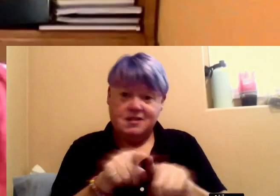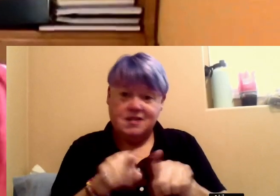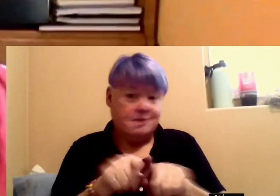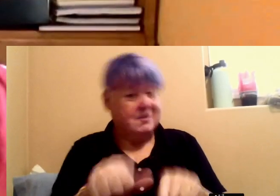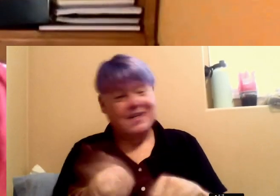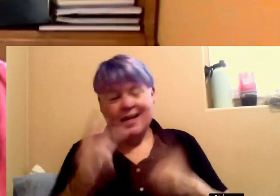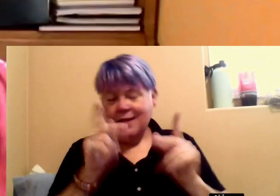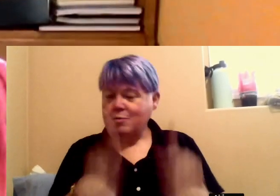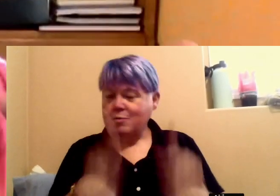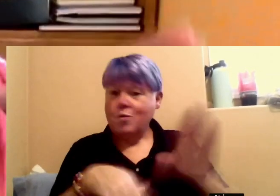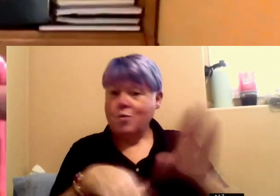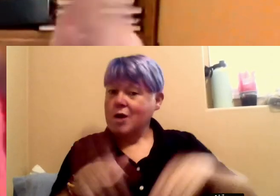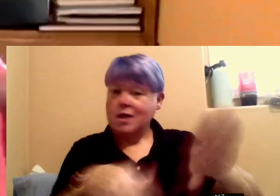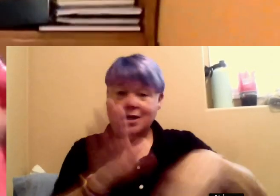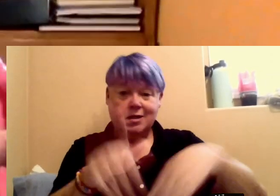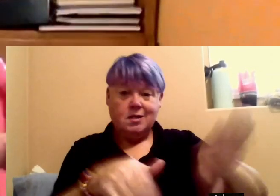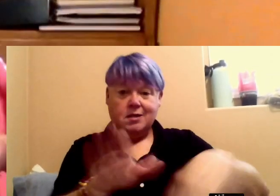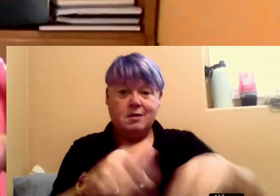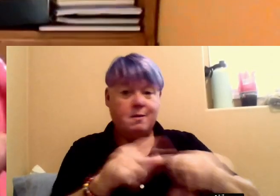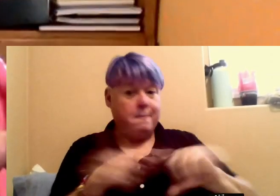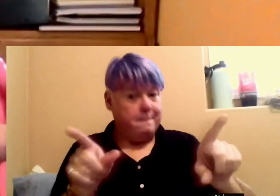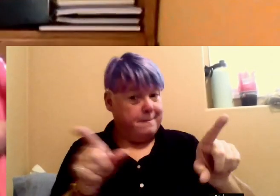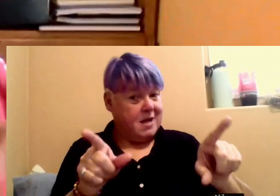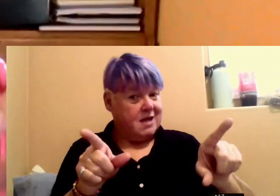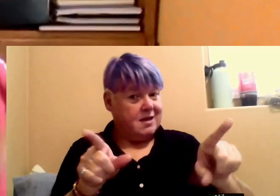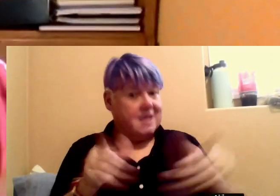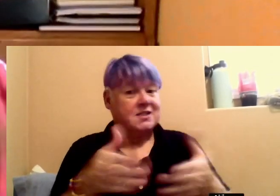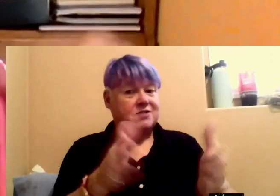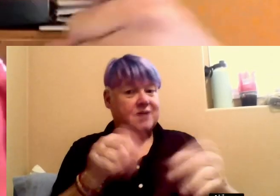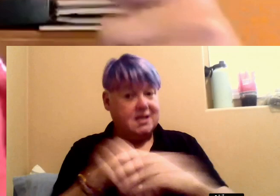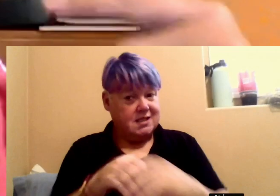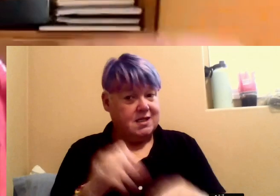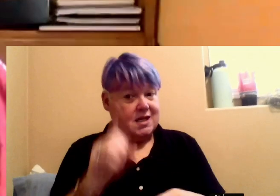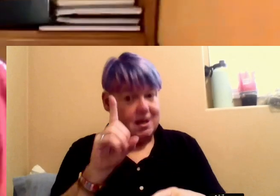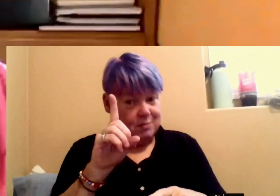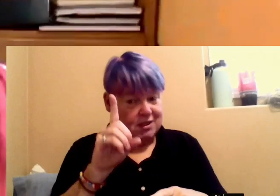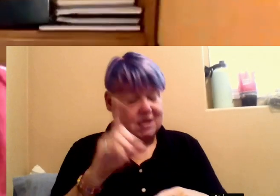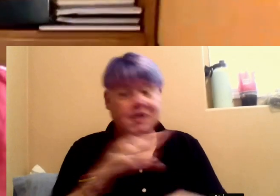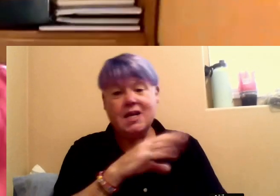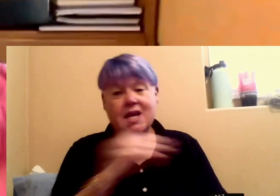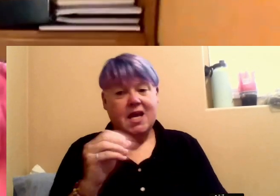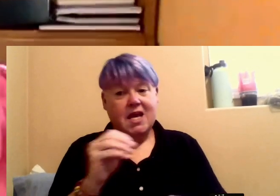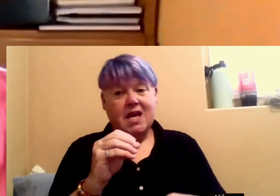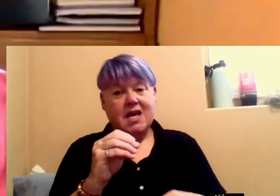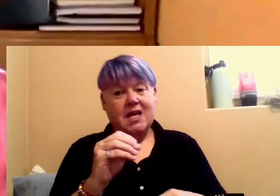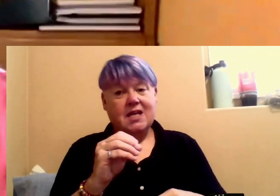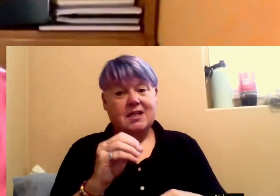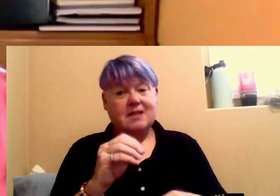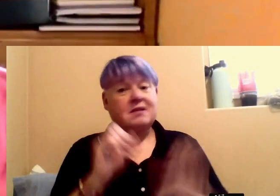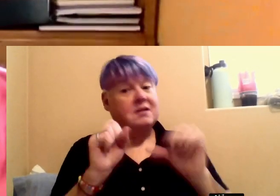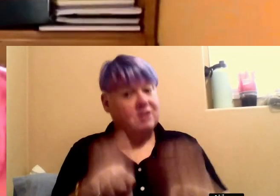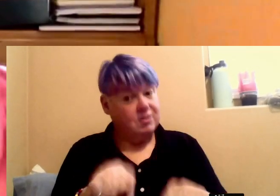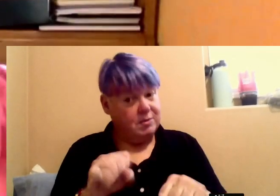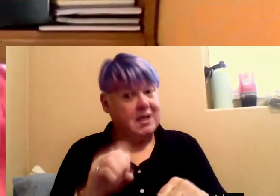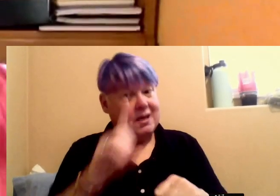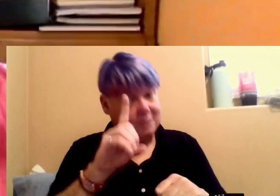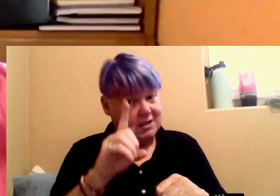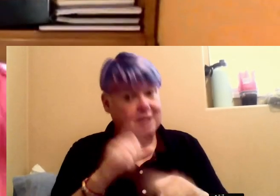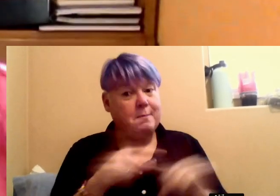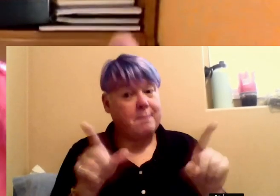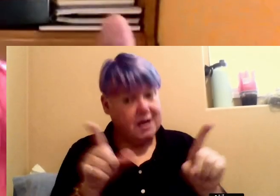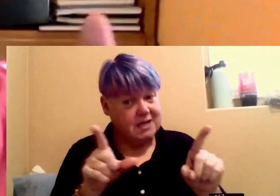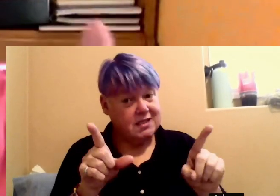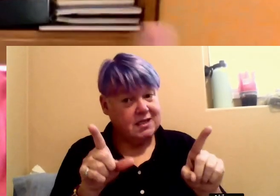down the street. But that street is in Edmonton, and it's in Amisquatchie, which is Edmonton that could be. But I wanted it to be